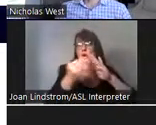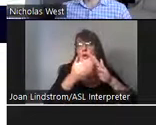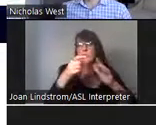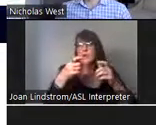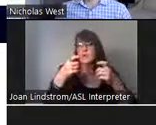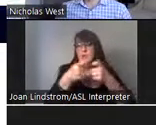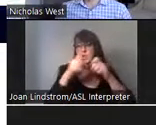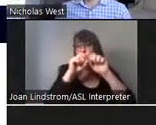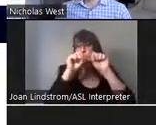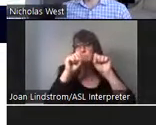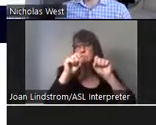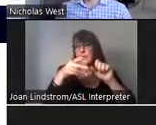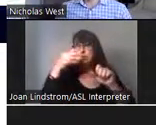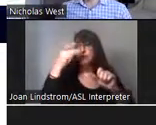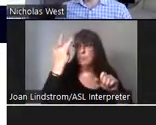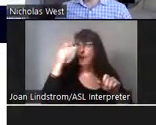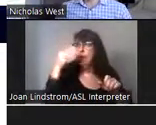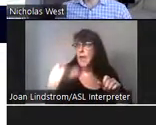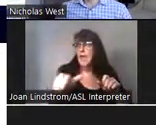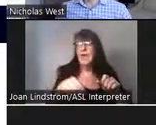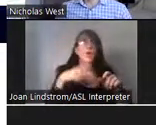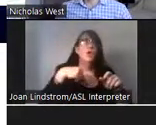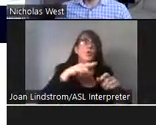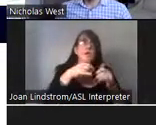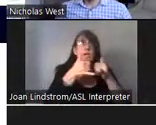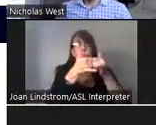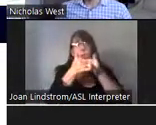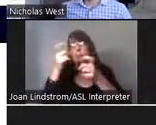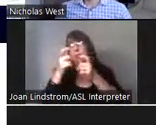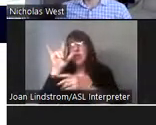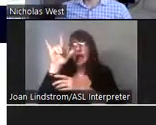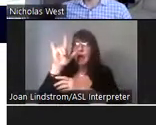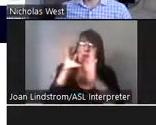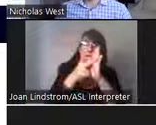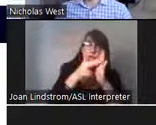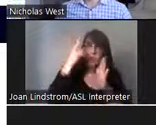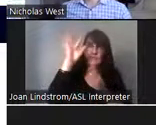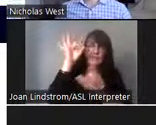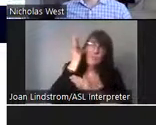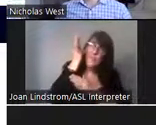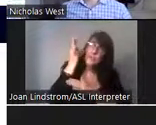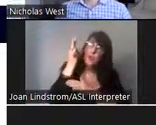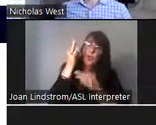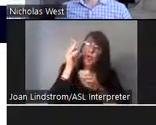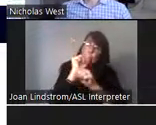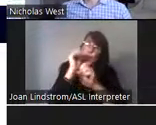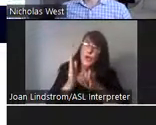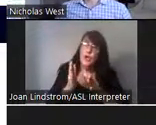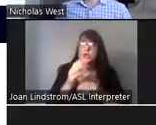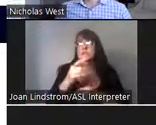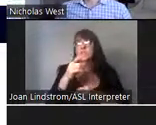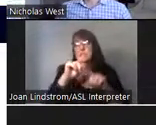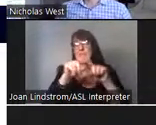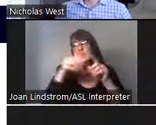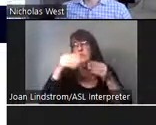program, known as Smart Pay. We award managed airline contracts for federal employee travel. We manage several different